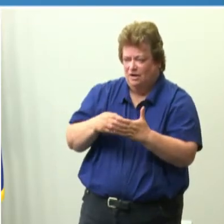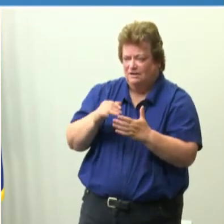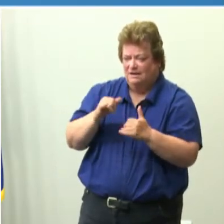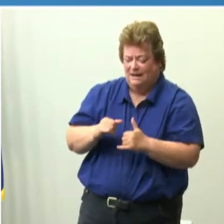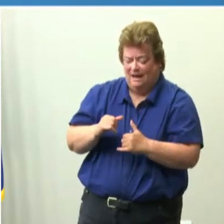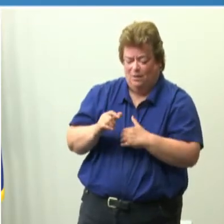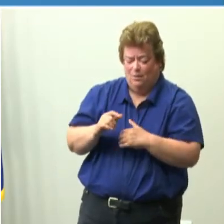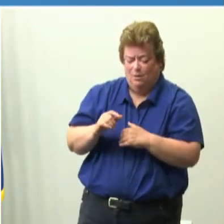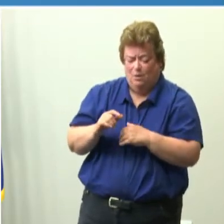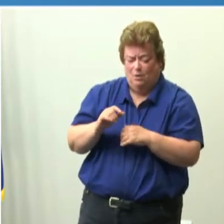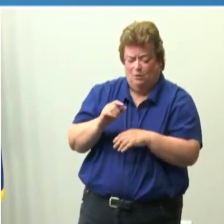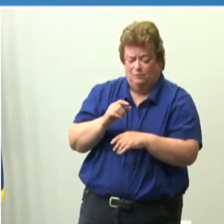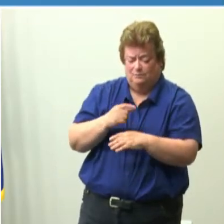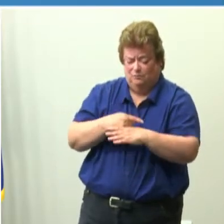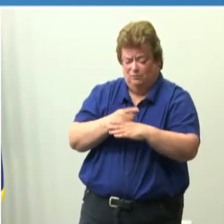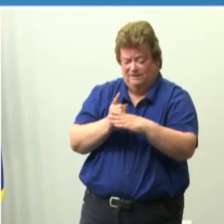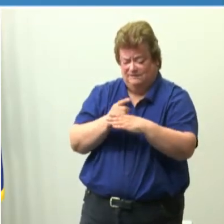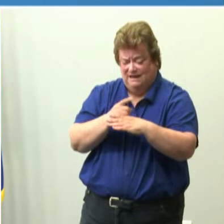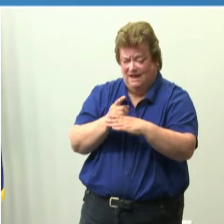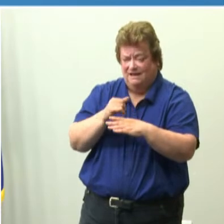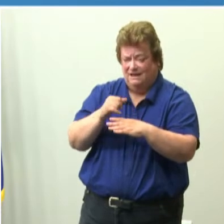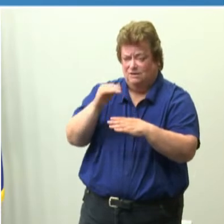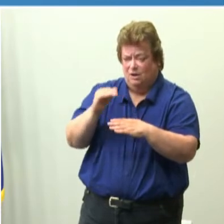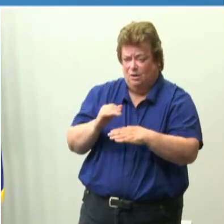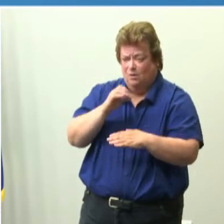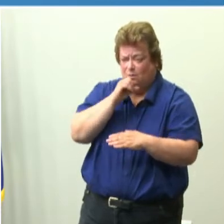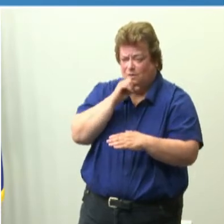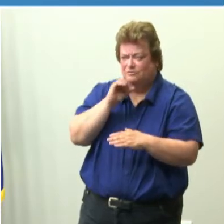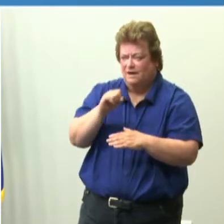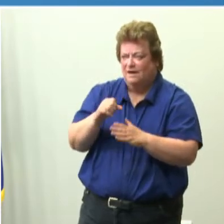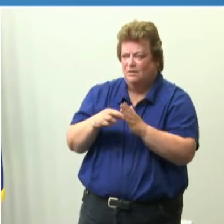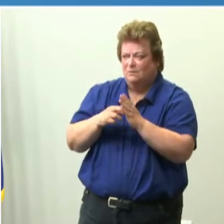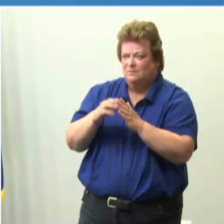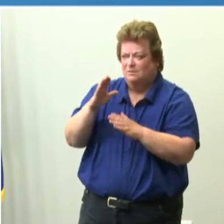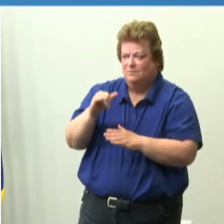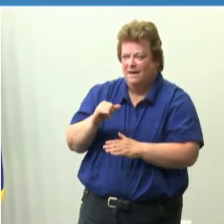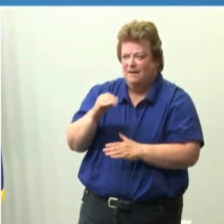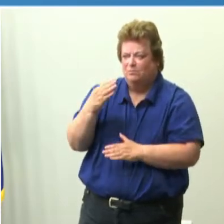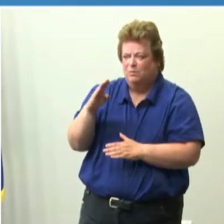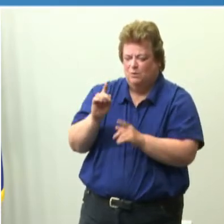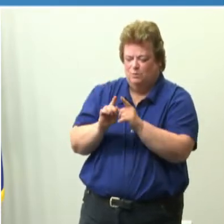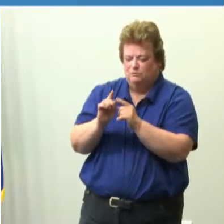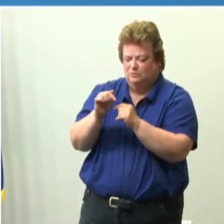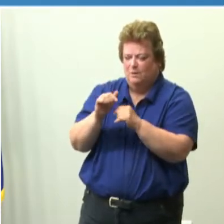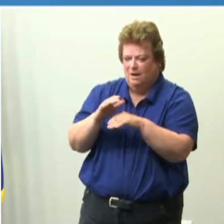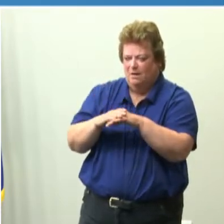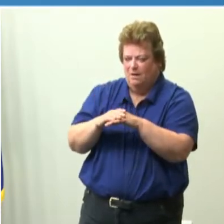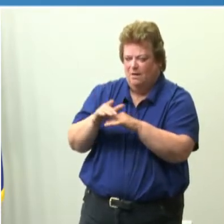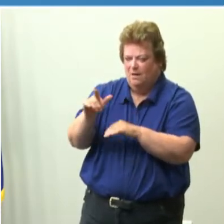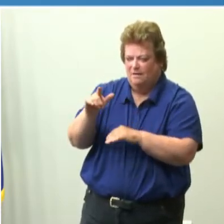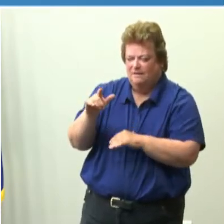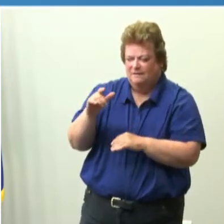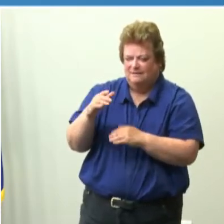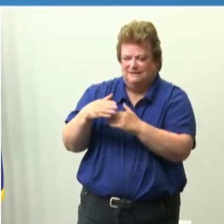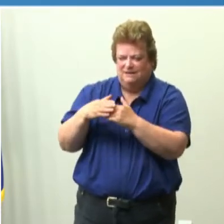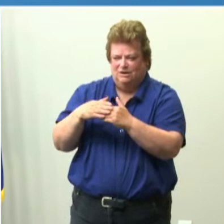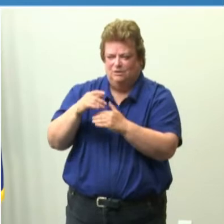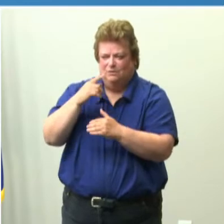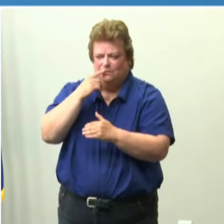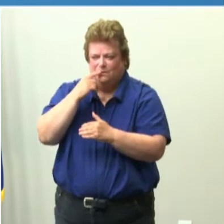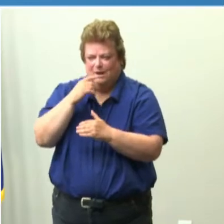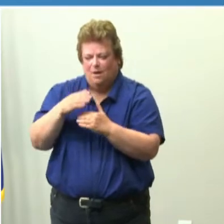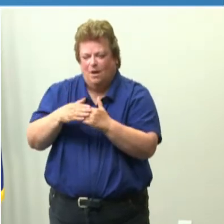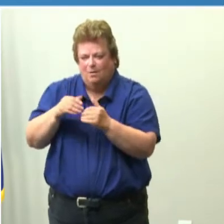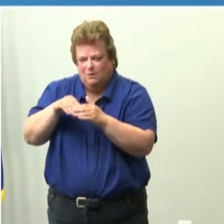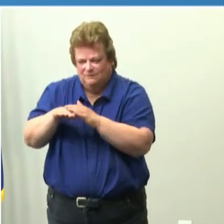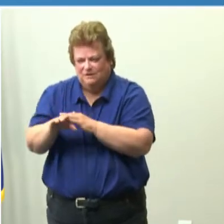risk dial is in low orange, represented by the blue square outlined in red on the color-coded map just into